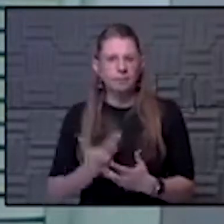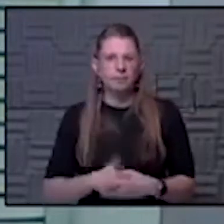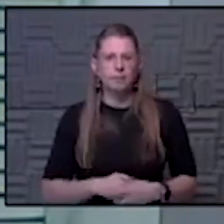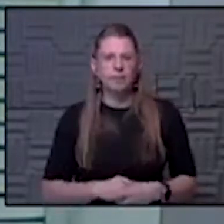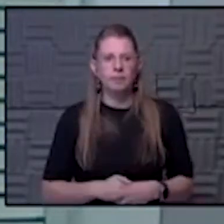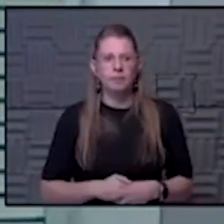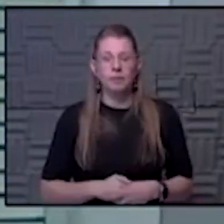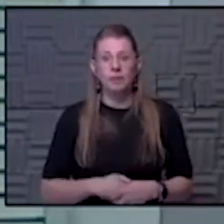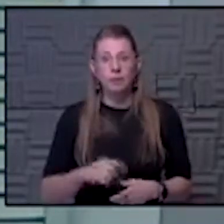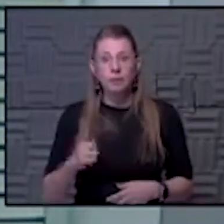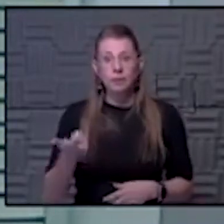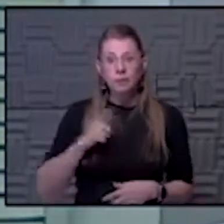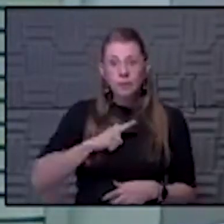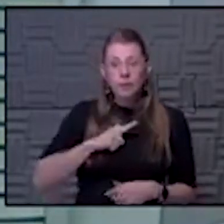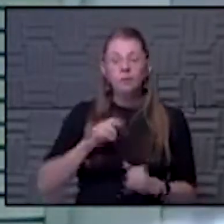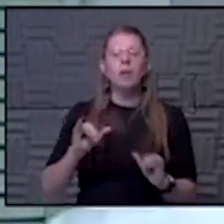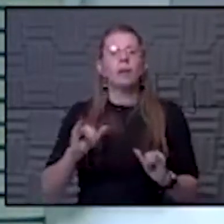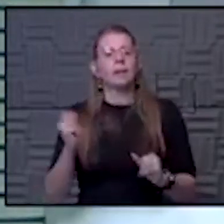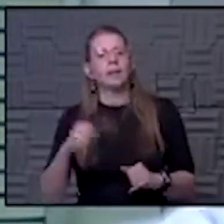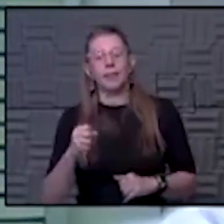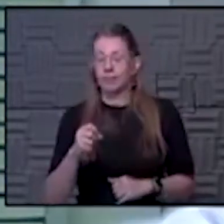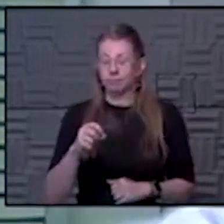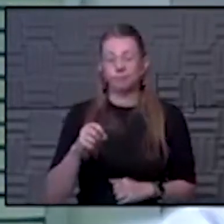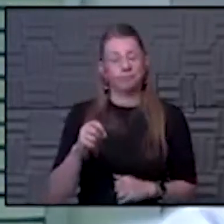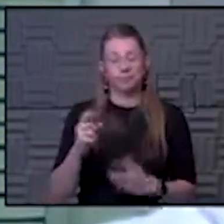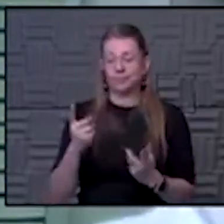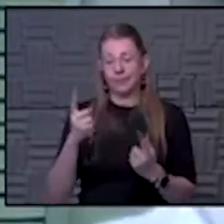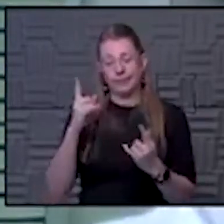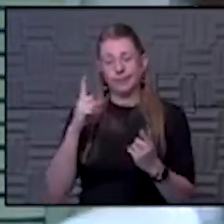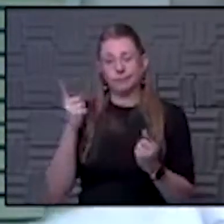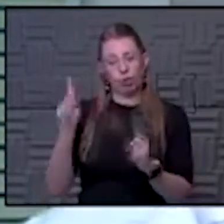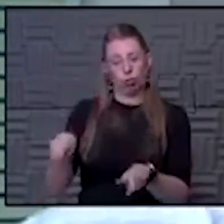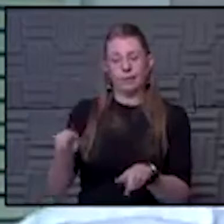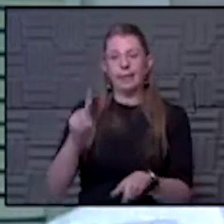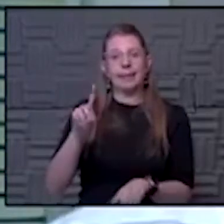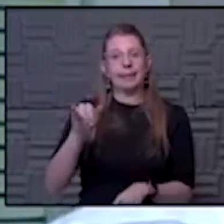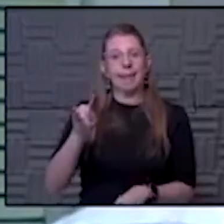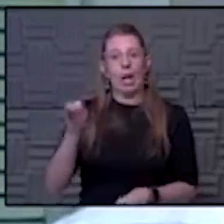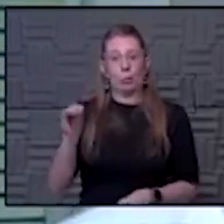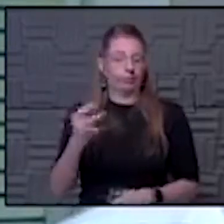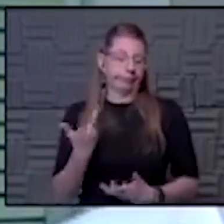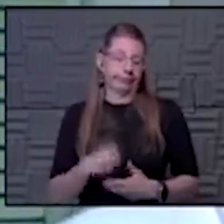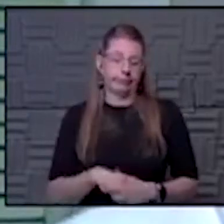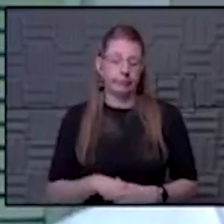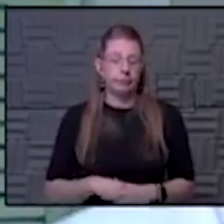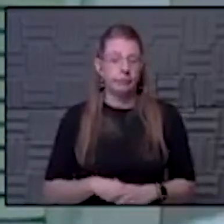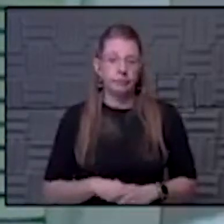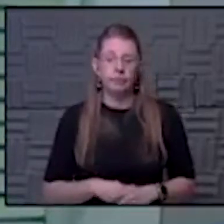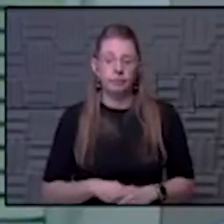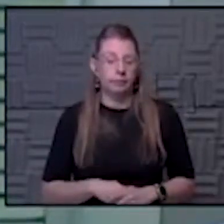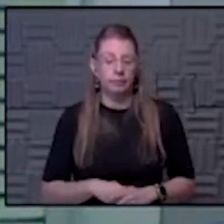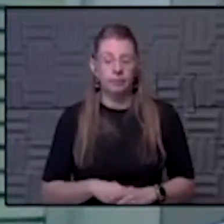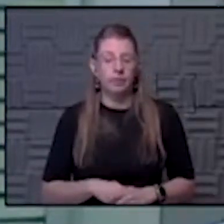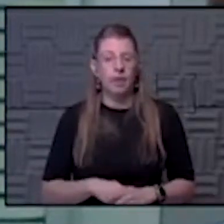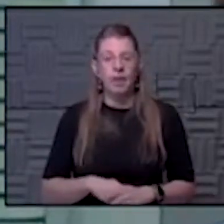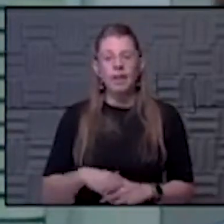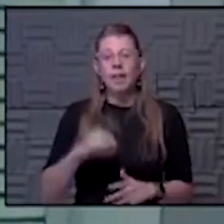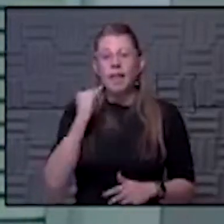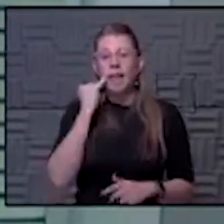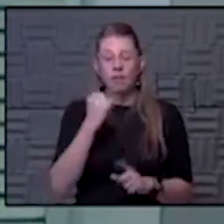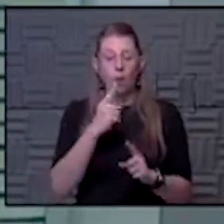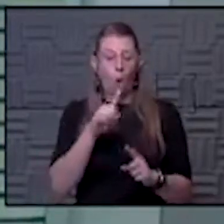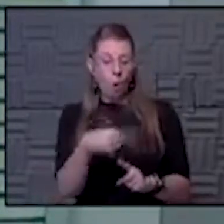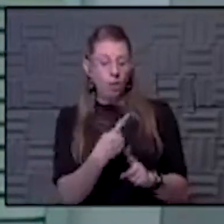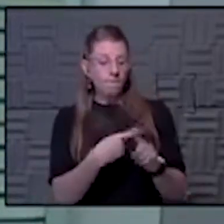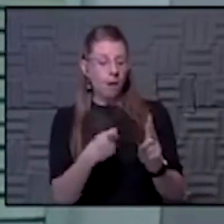Was that to me, Steve? Yes, sir. Ditto. Yeah, ditto. It's going to, if it were just from Thanksgiving